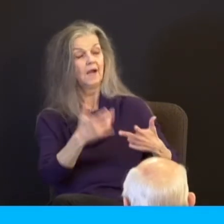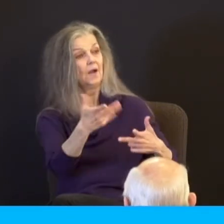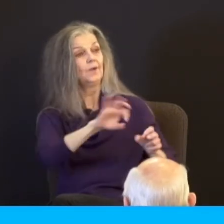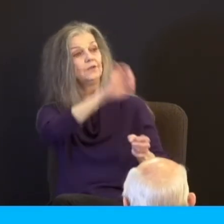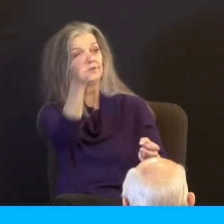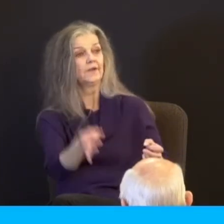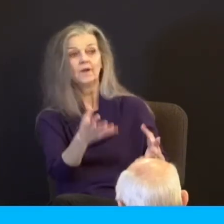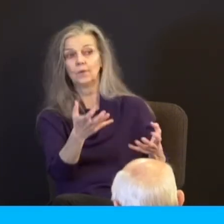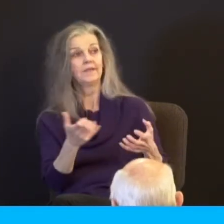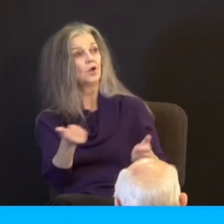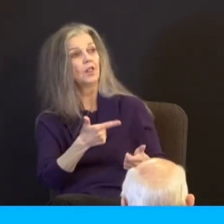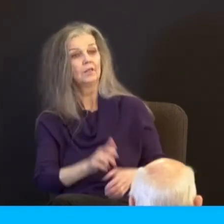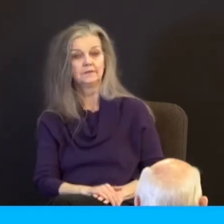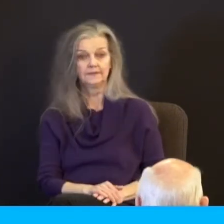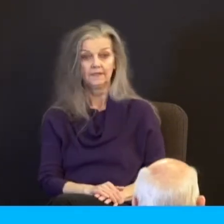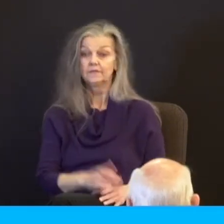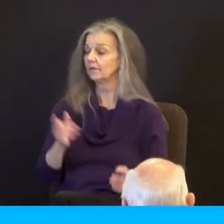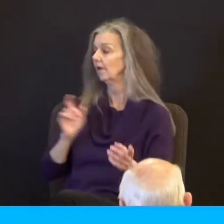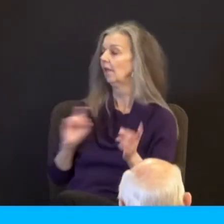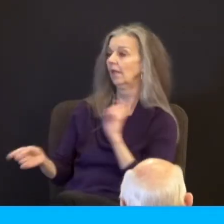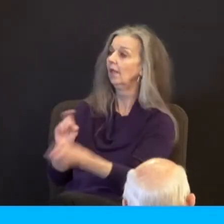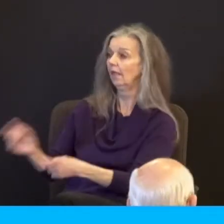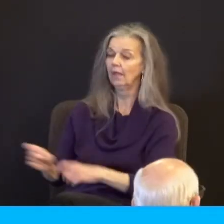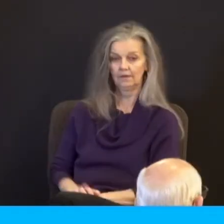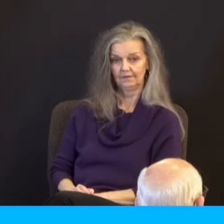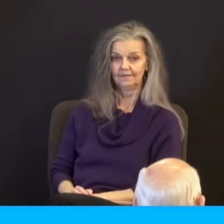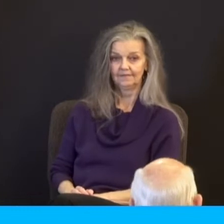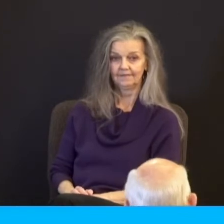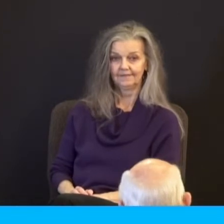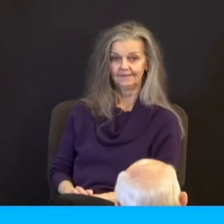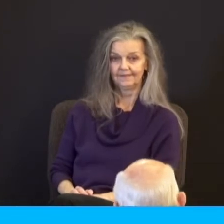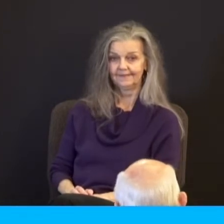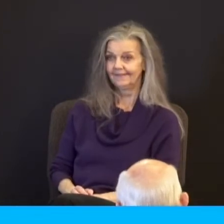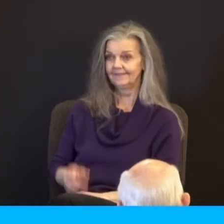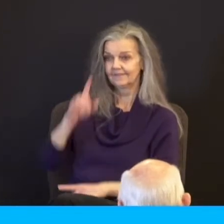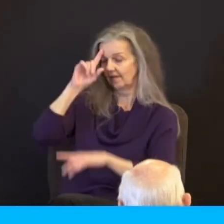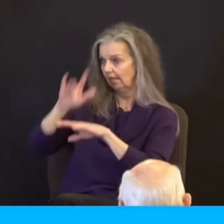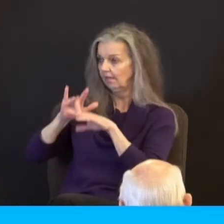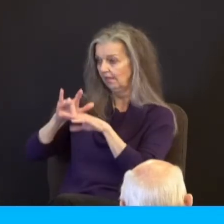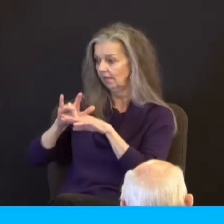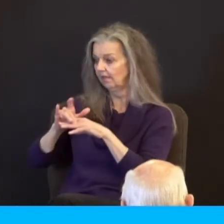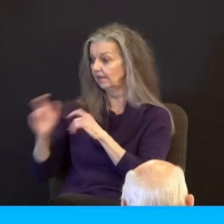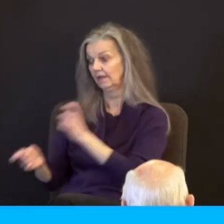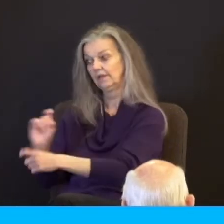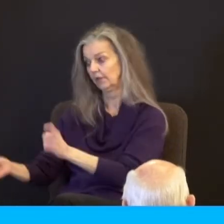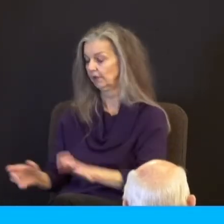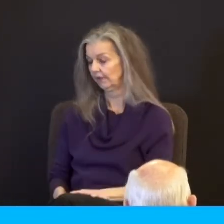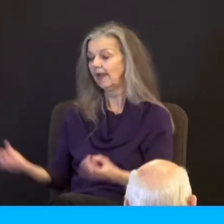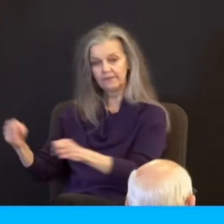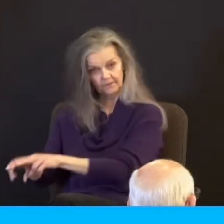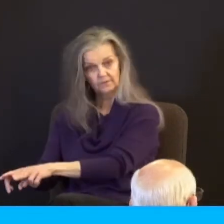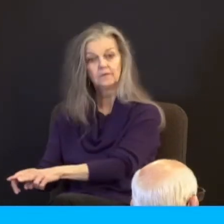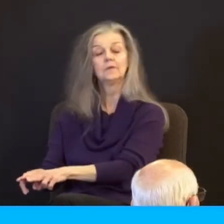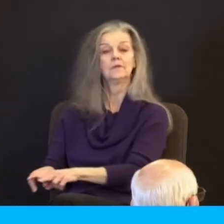got. He gave it to her. Why? Because he can't get away from the temptation. And he came in unto